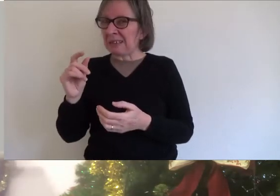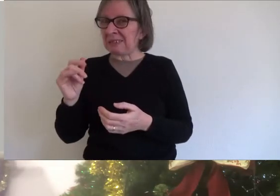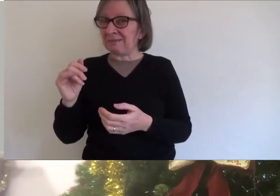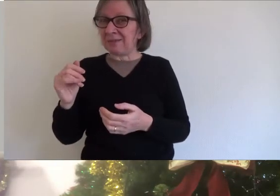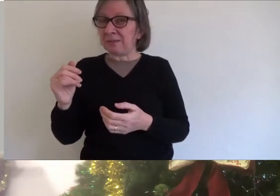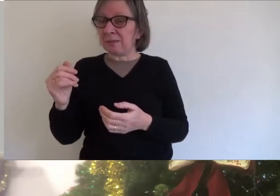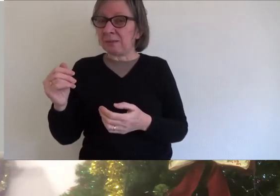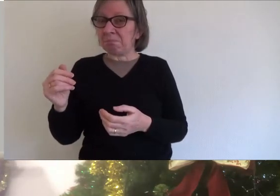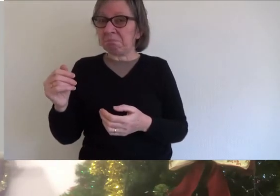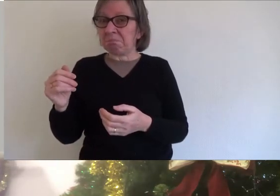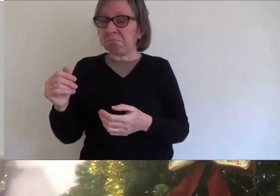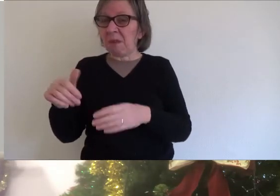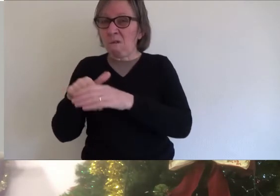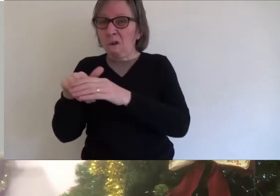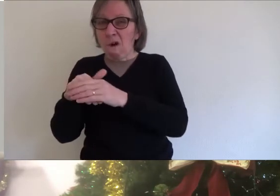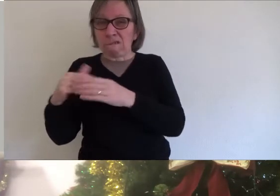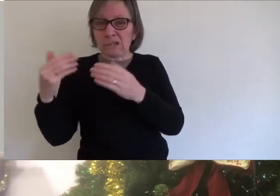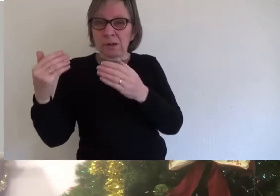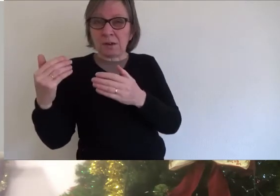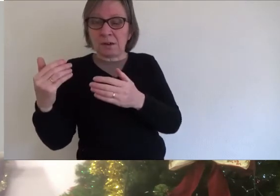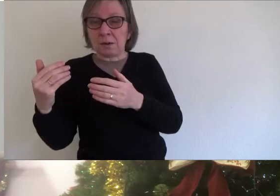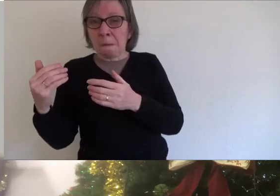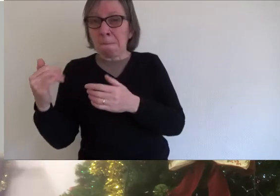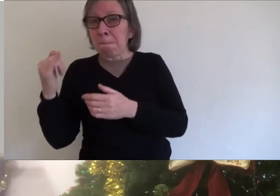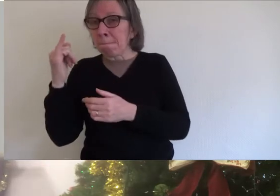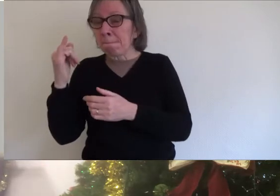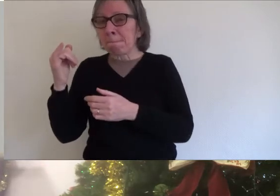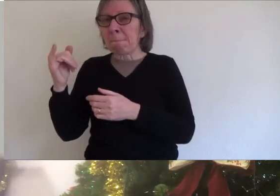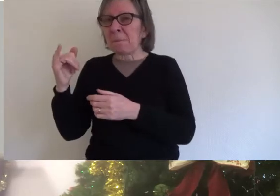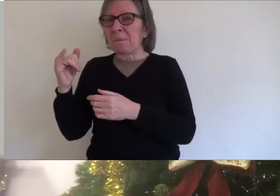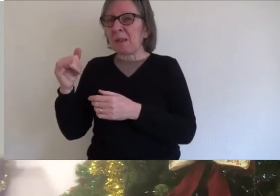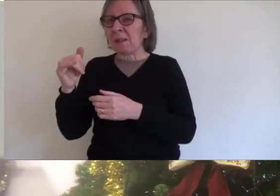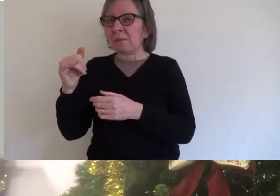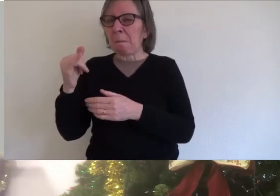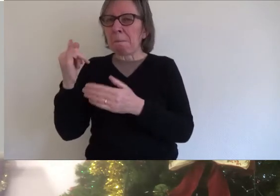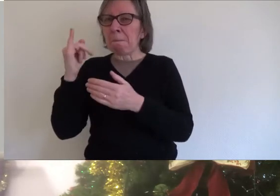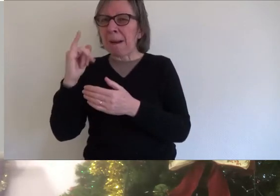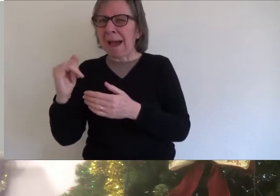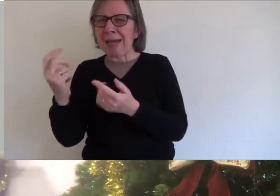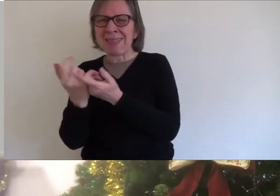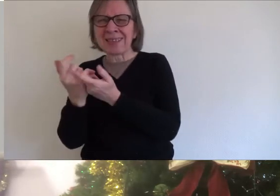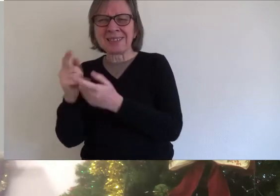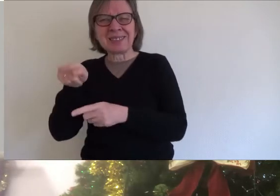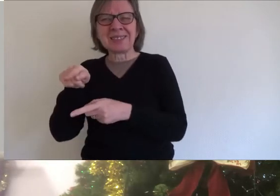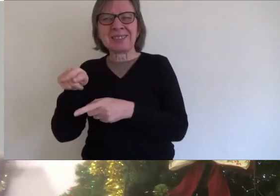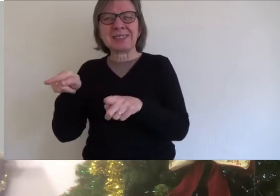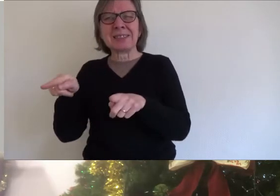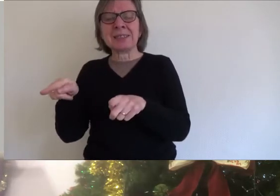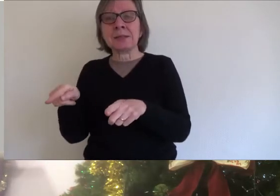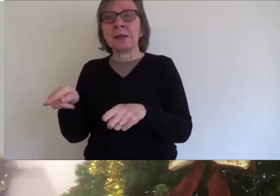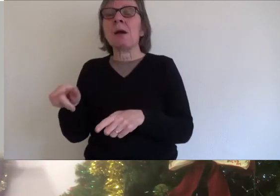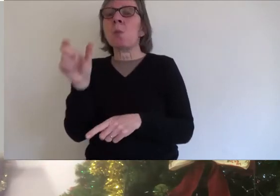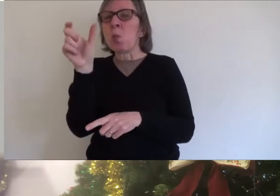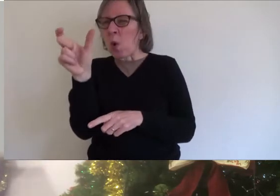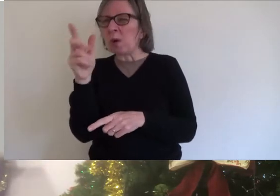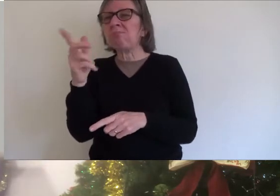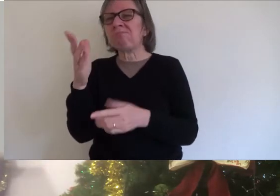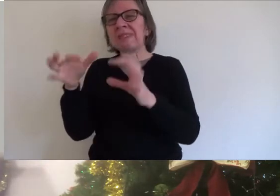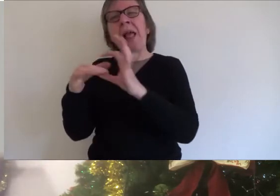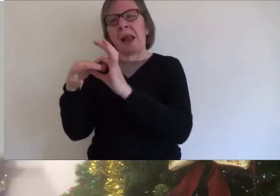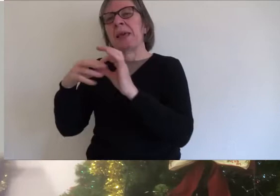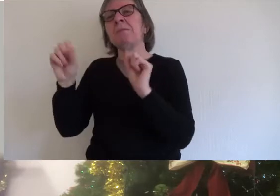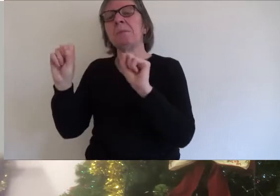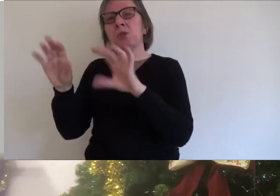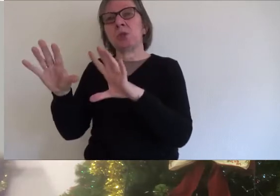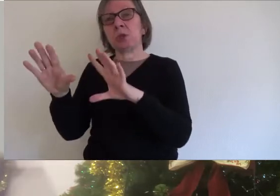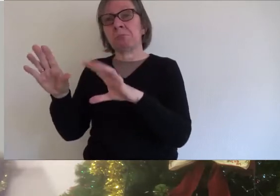arts in some way. And as I say, it's where we get the word magician from. In one sense, they were probably quite